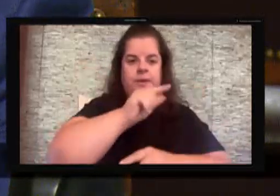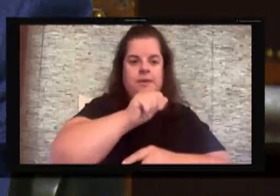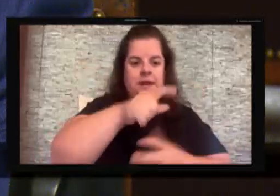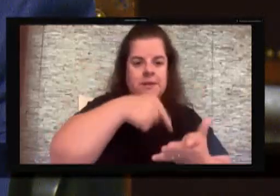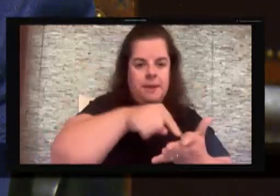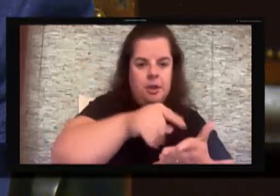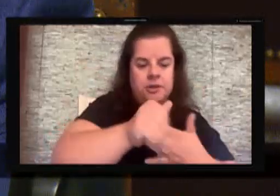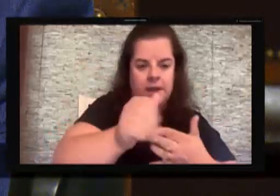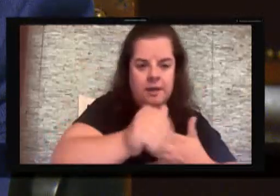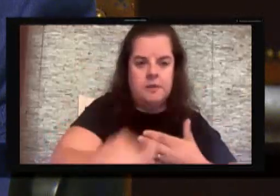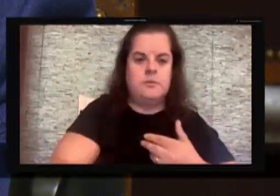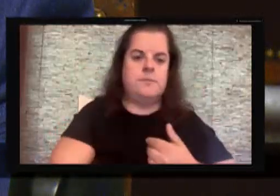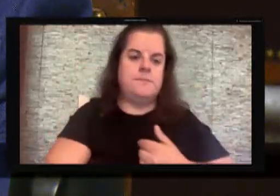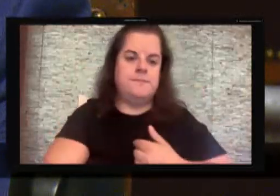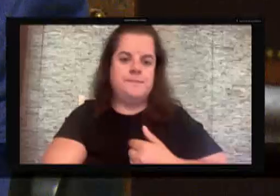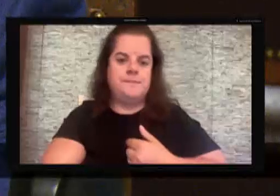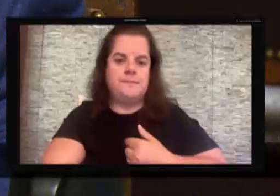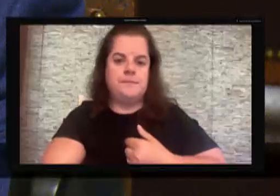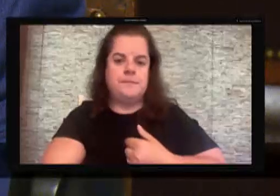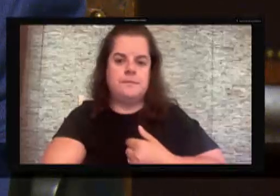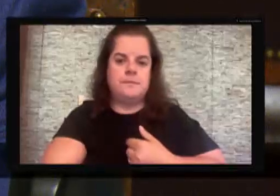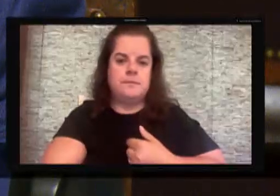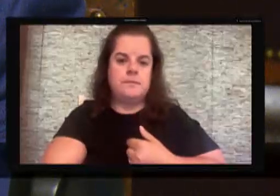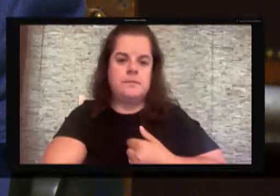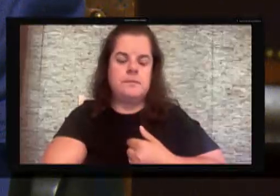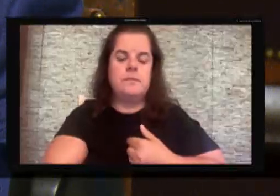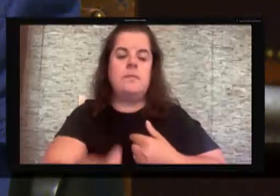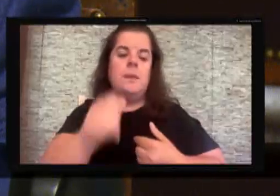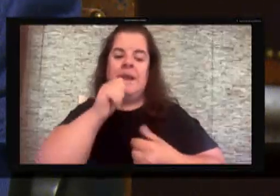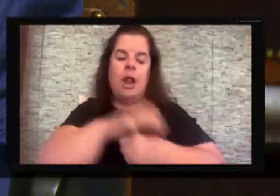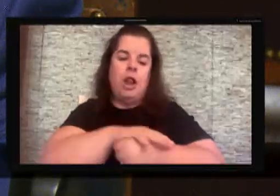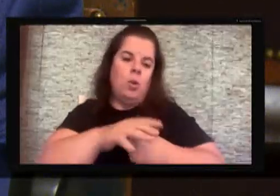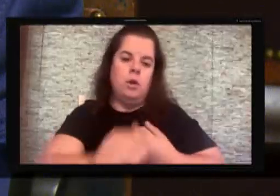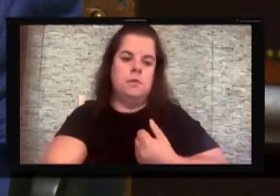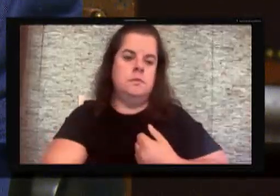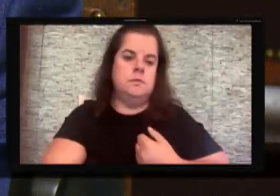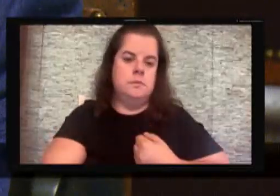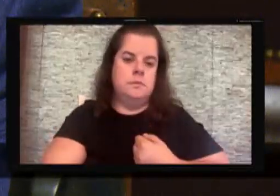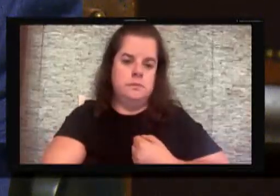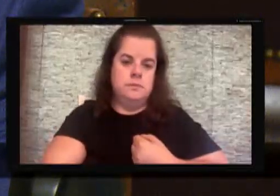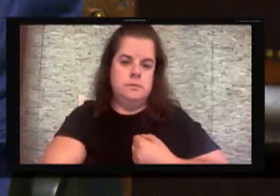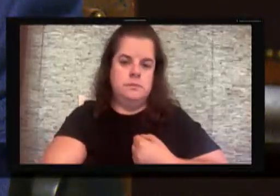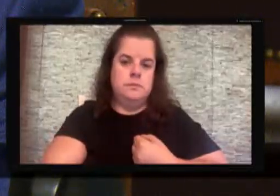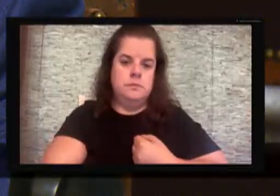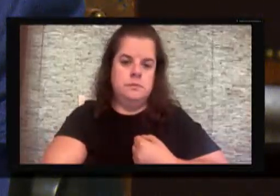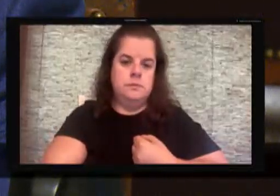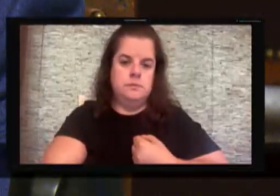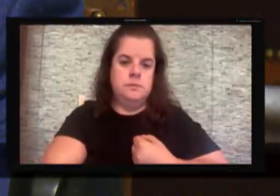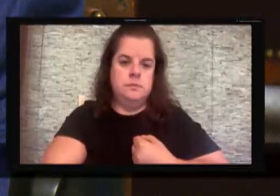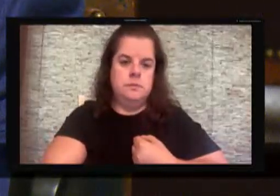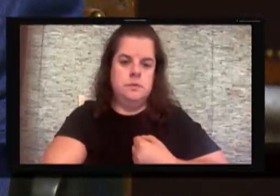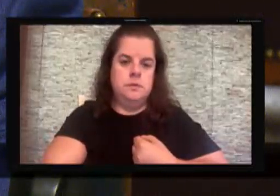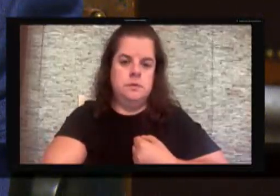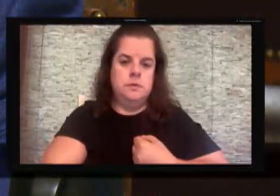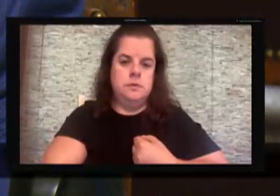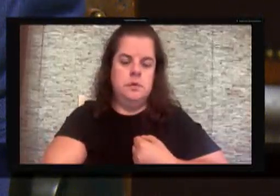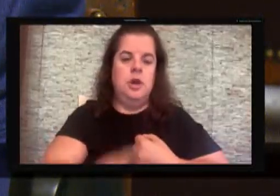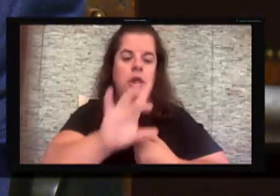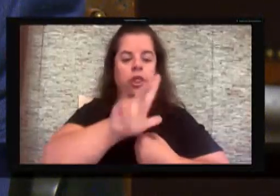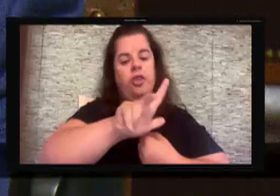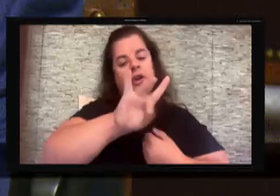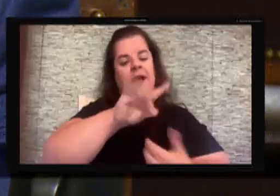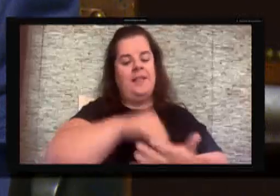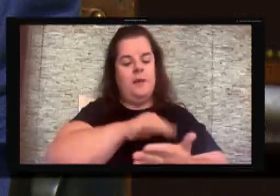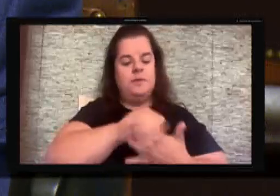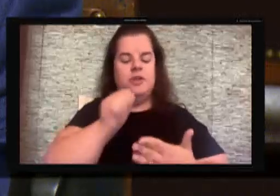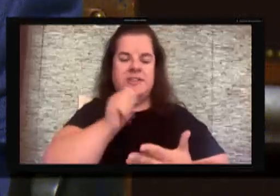in a federal sense, but not in a local sense. So, and $38,000 is, you know, not so bad. I know